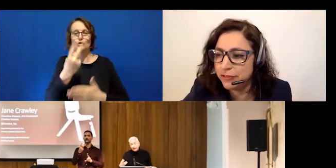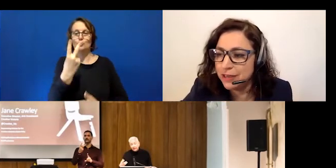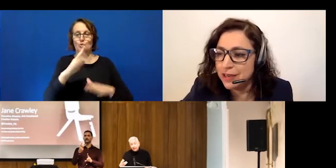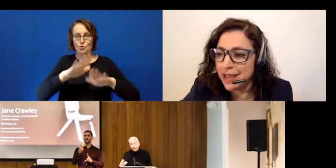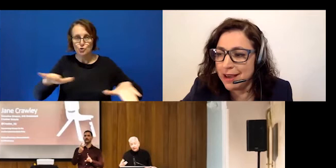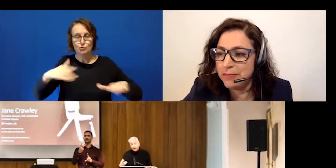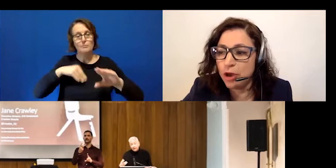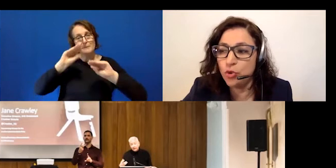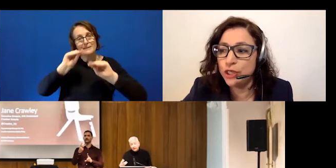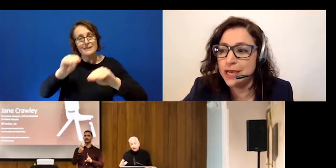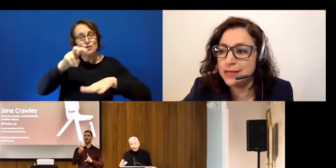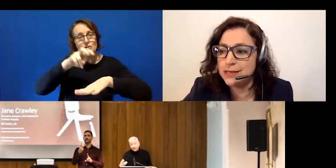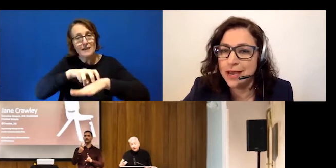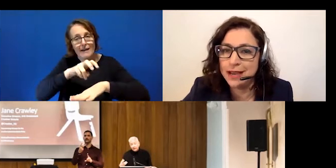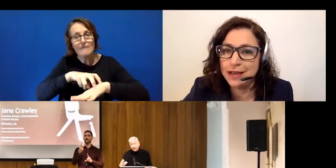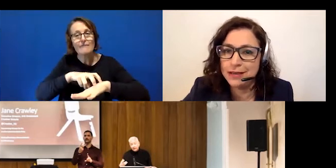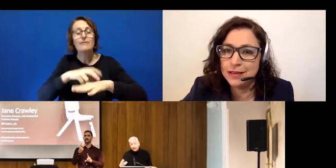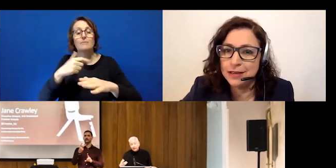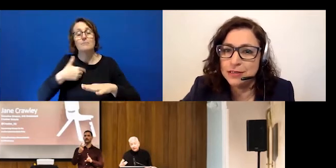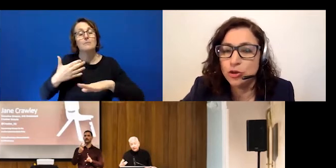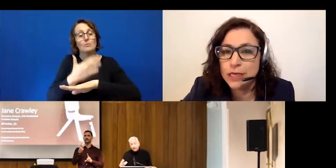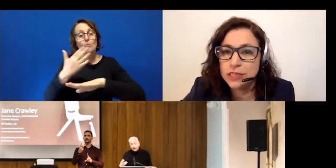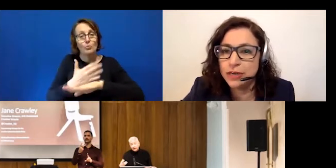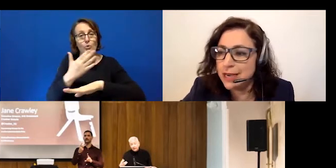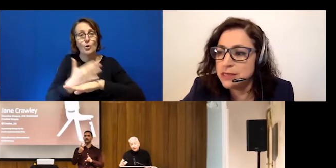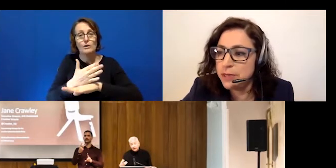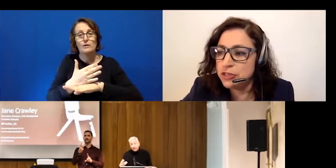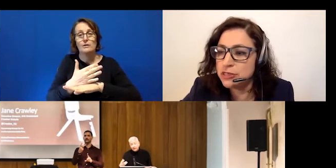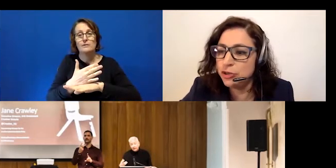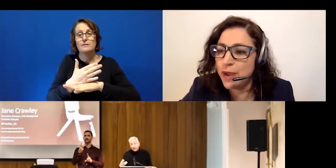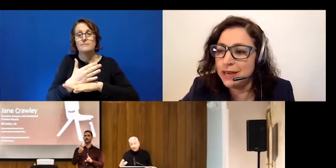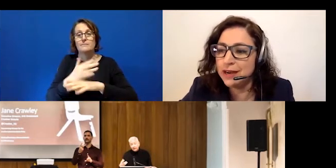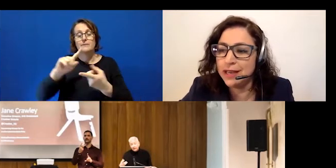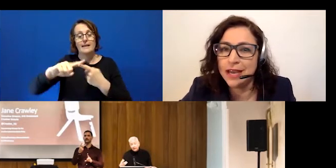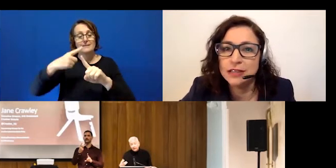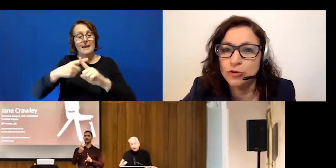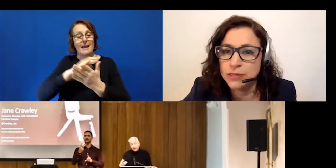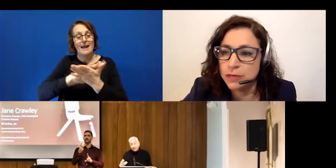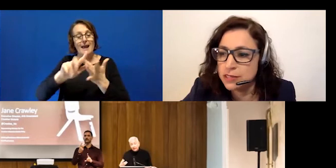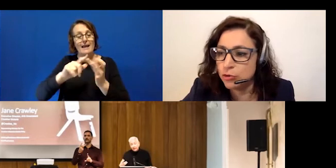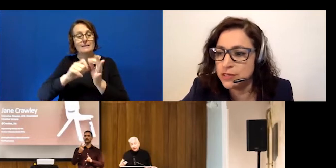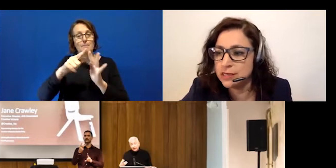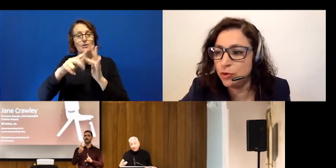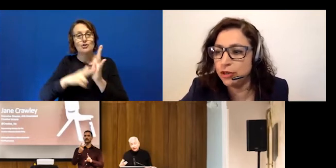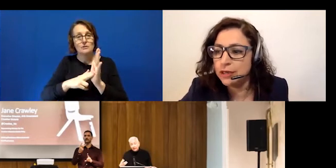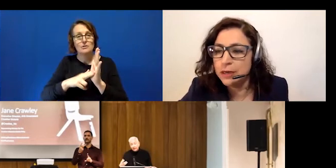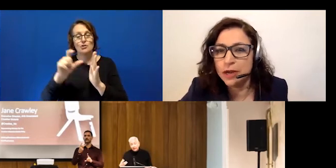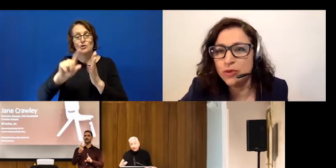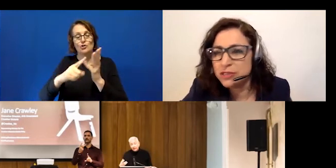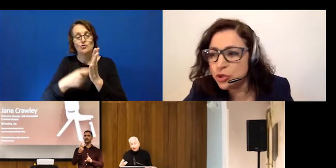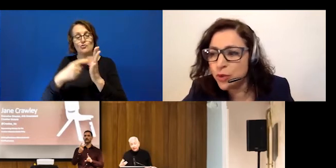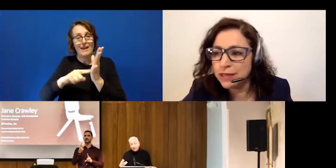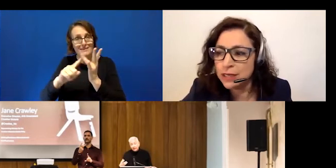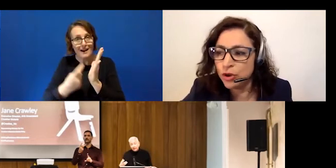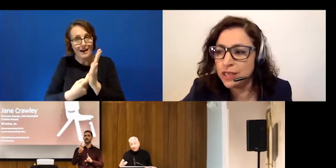TAFE, I worked as a social history and exhibitions curator, and I undertook some consultancy work, but I